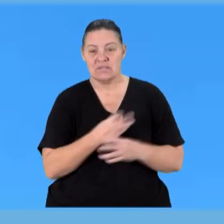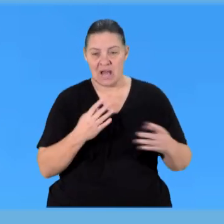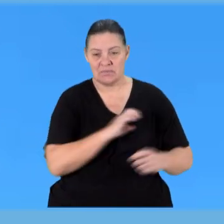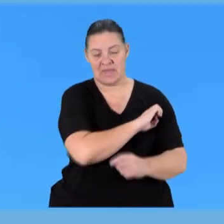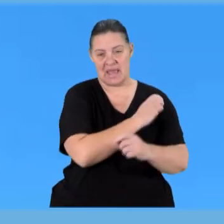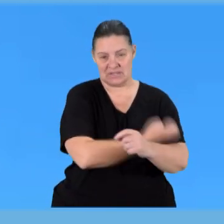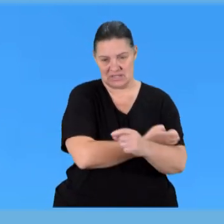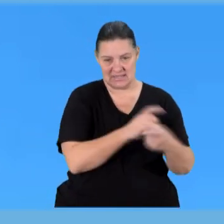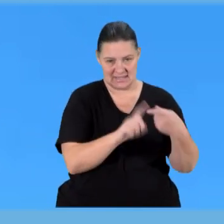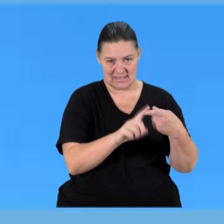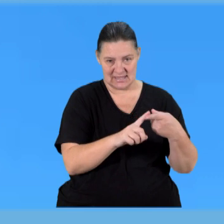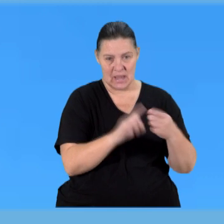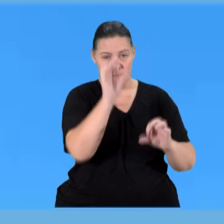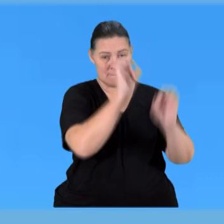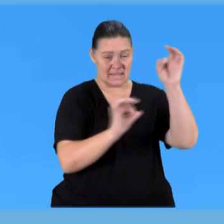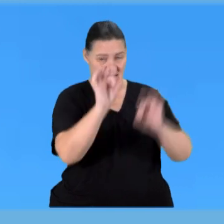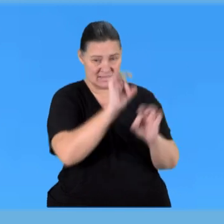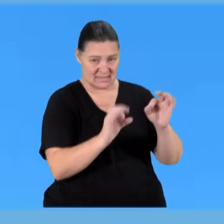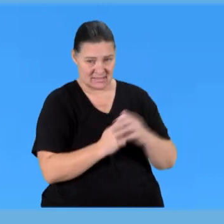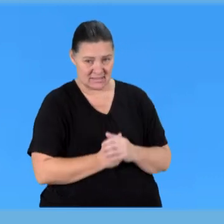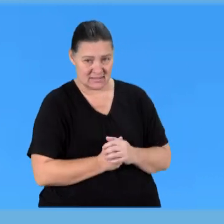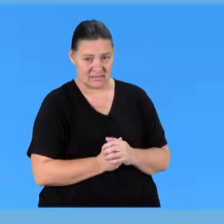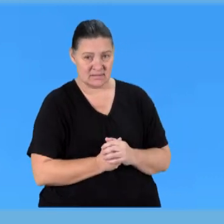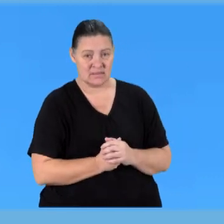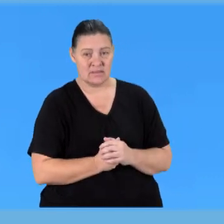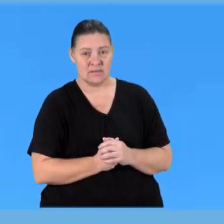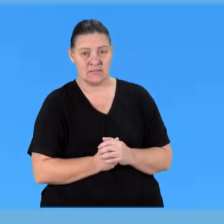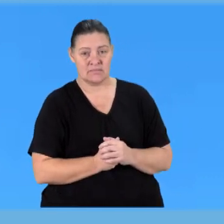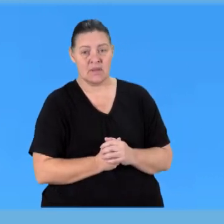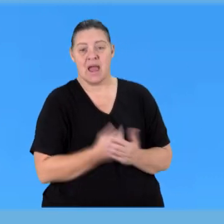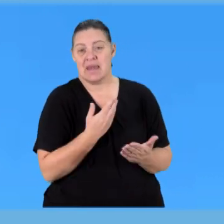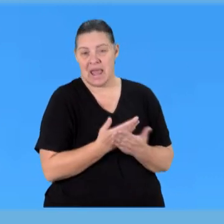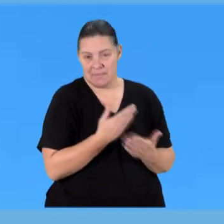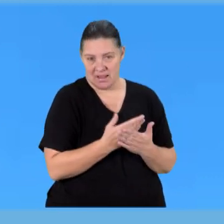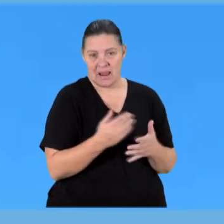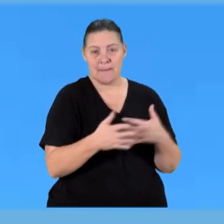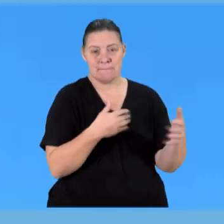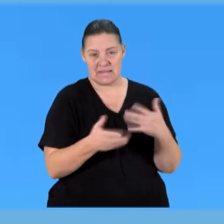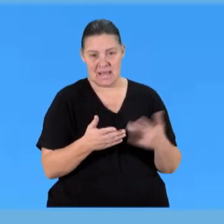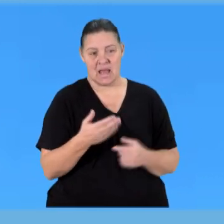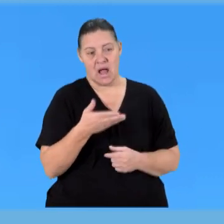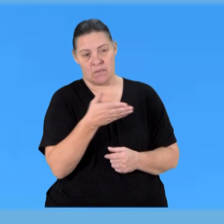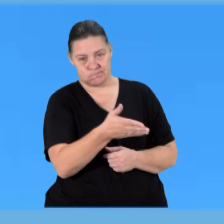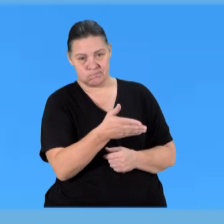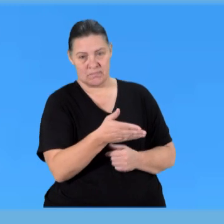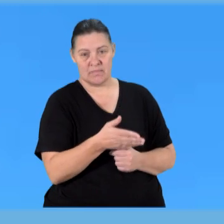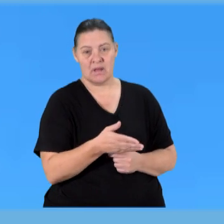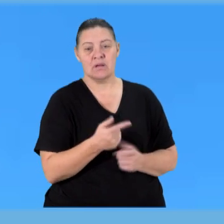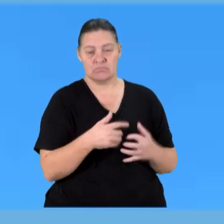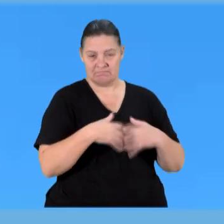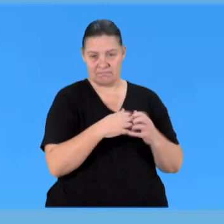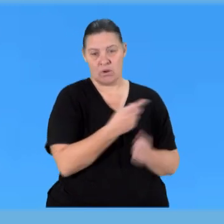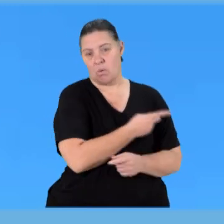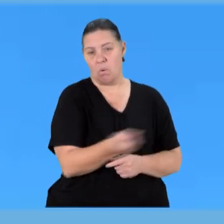with energy. So the energy of the particles enables certain matter